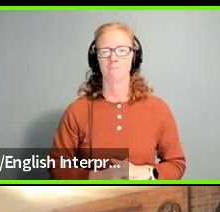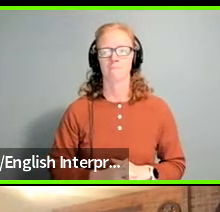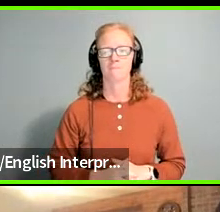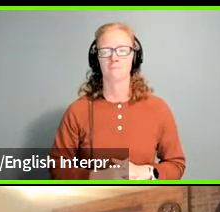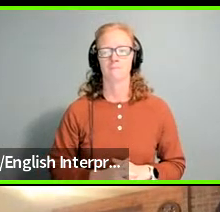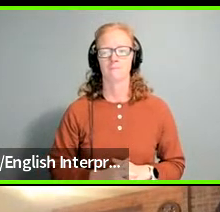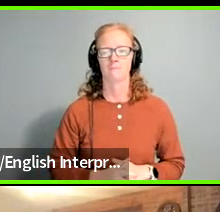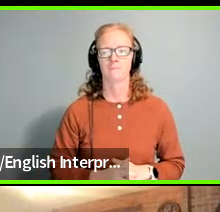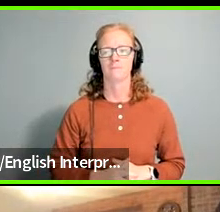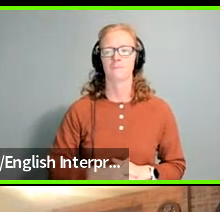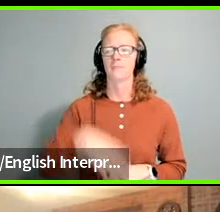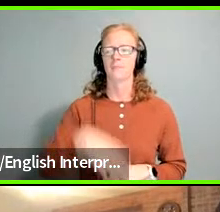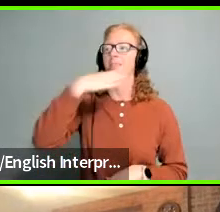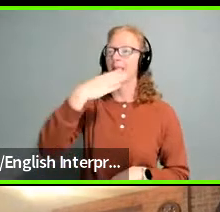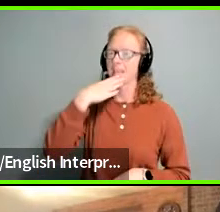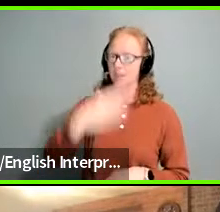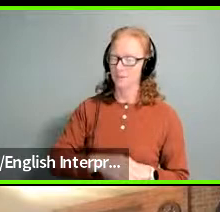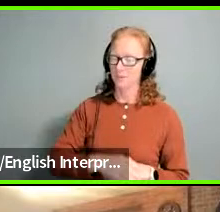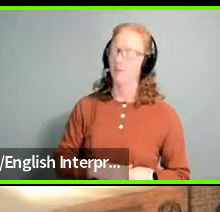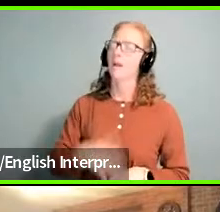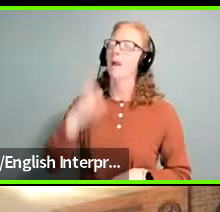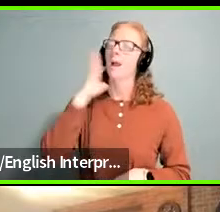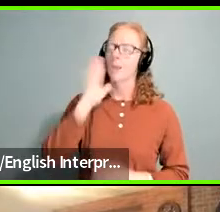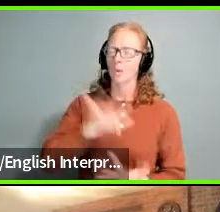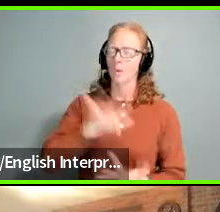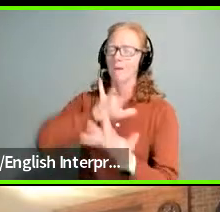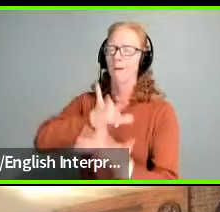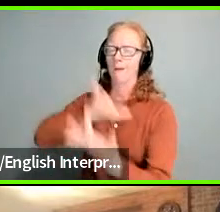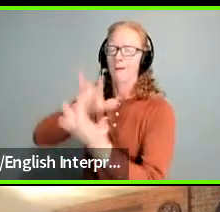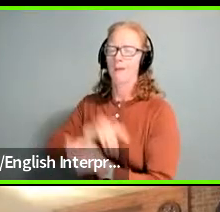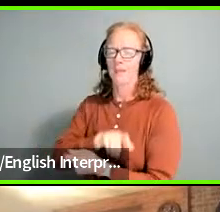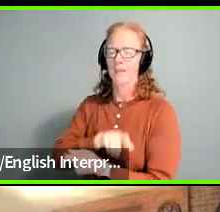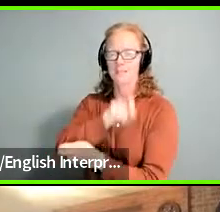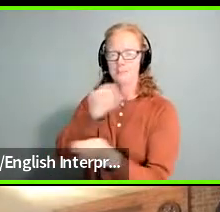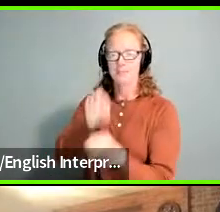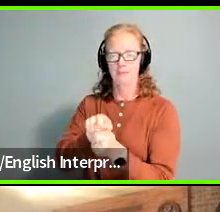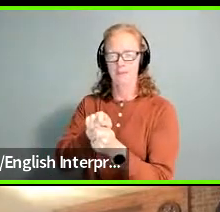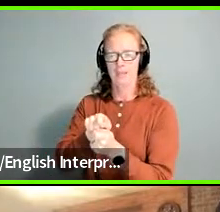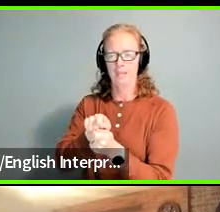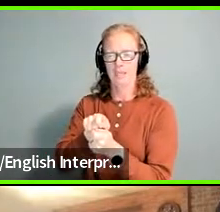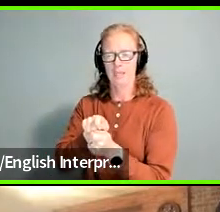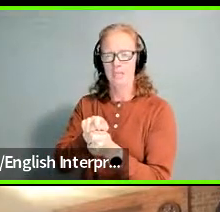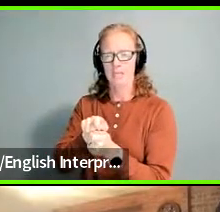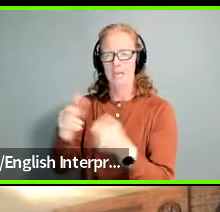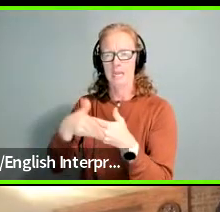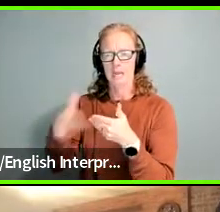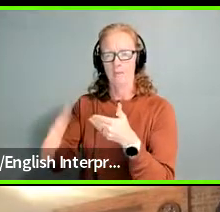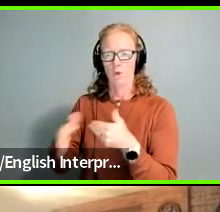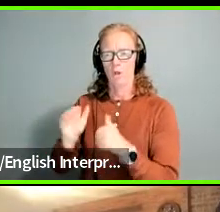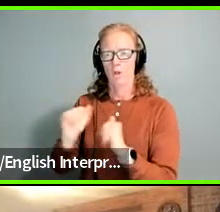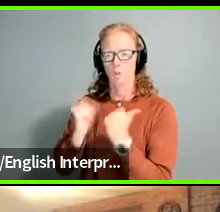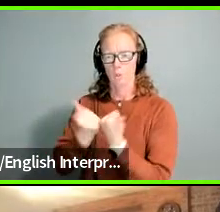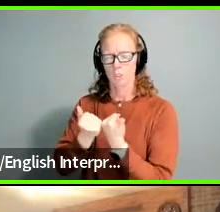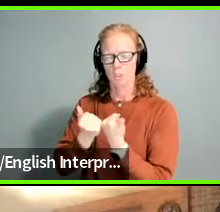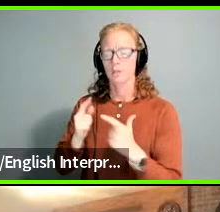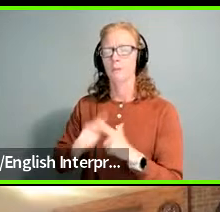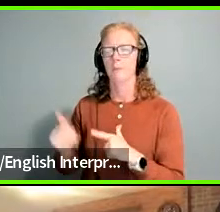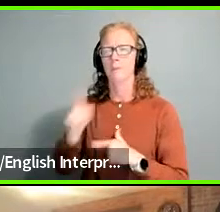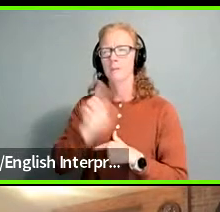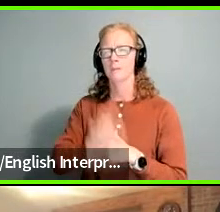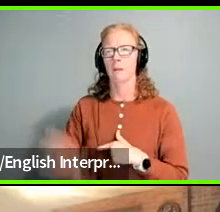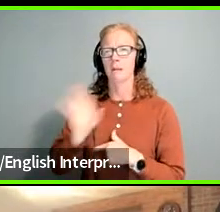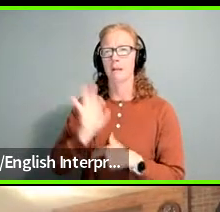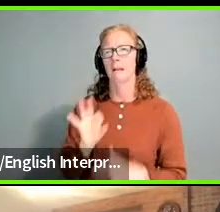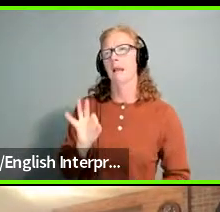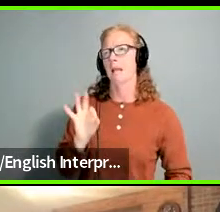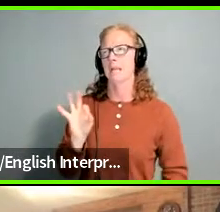Thank you. I know that you have done outreach to the individual neighborhood associations, but given that there are